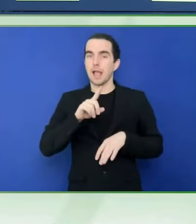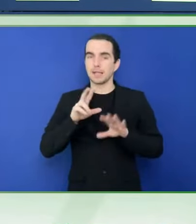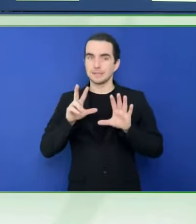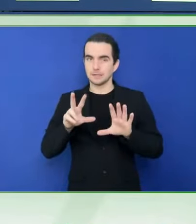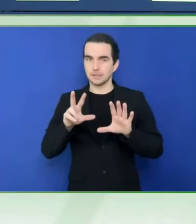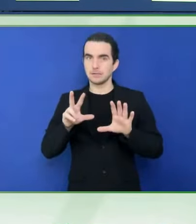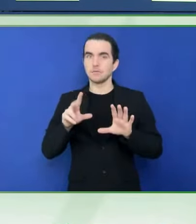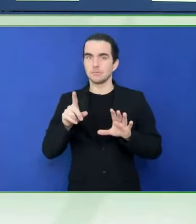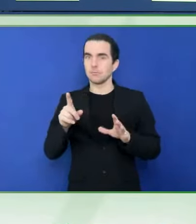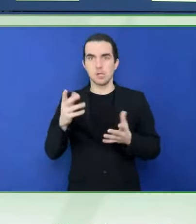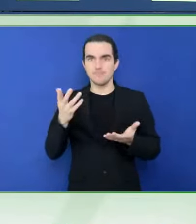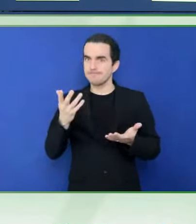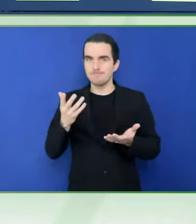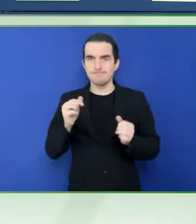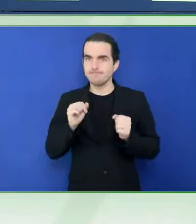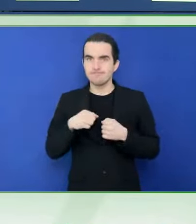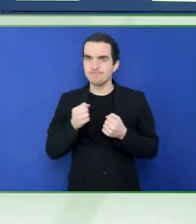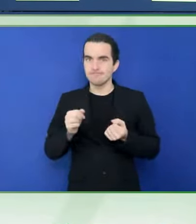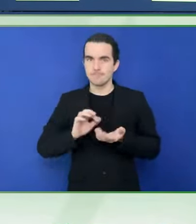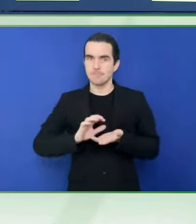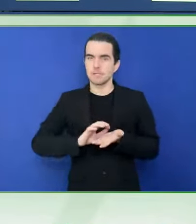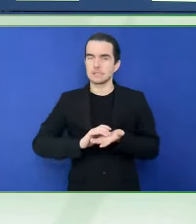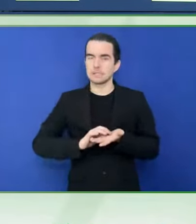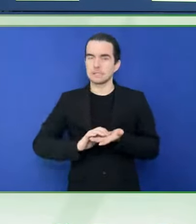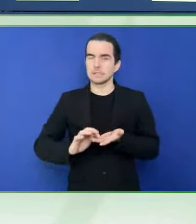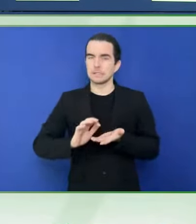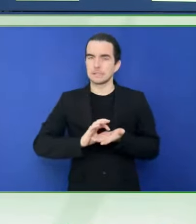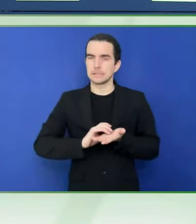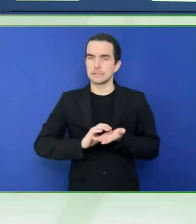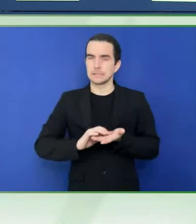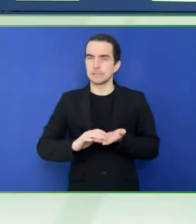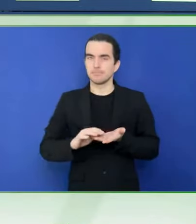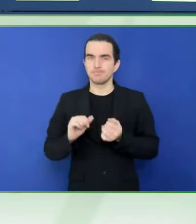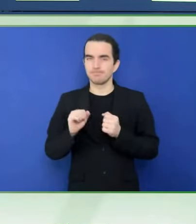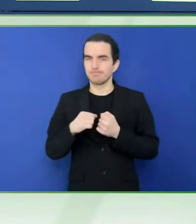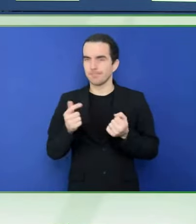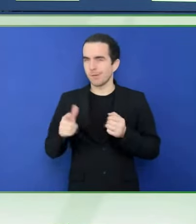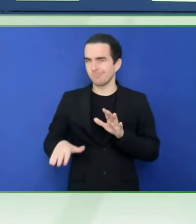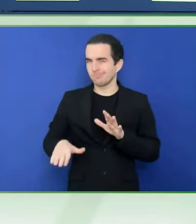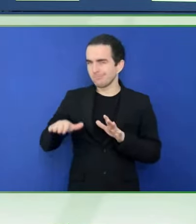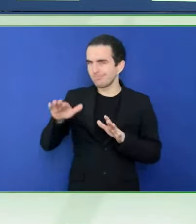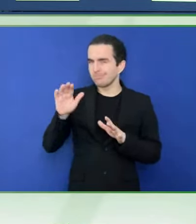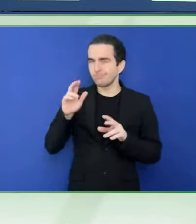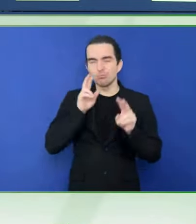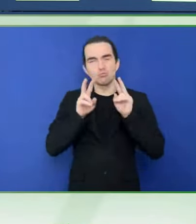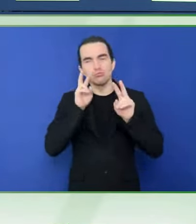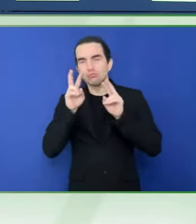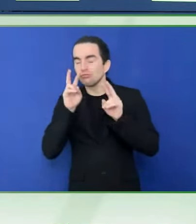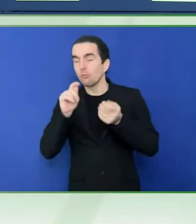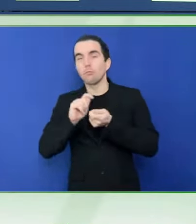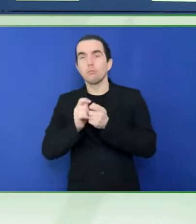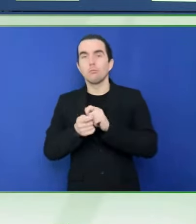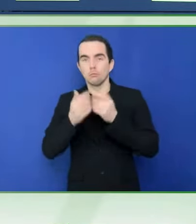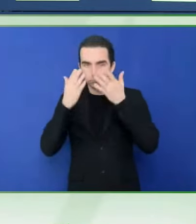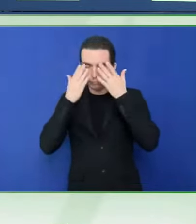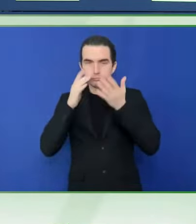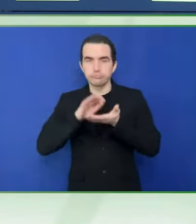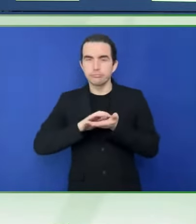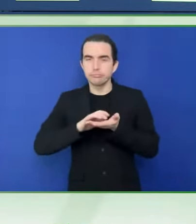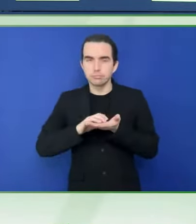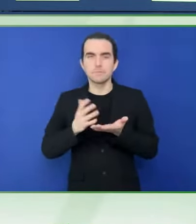trains going to Warsaw, we have a seat reservation. So that is why we decided to